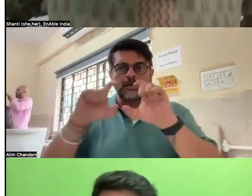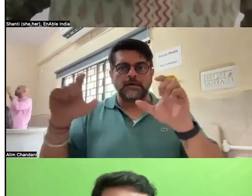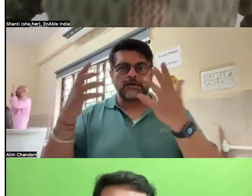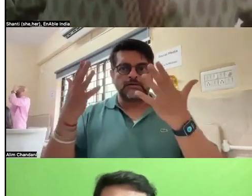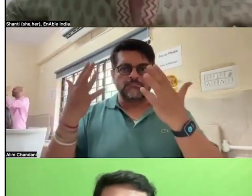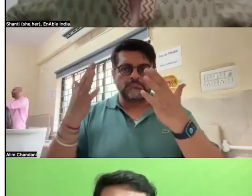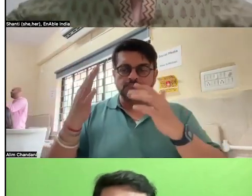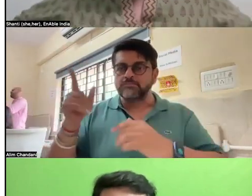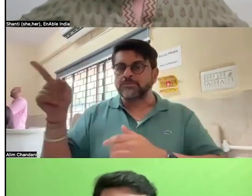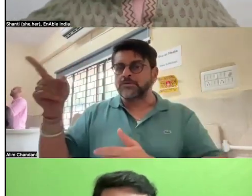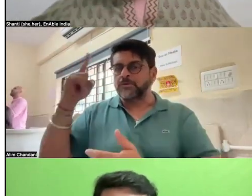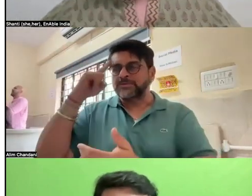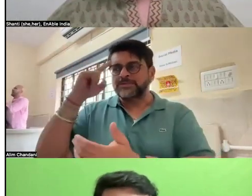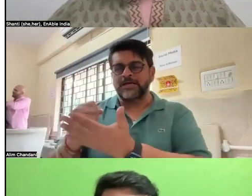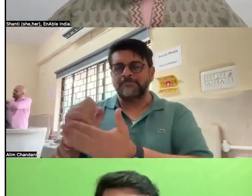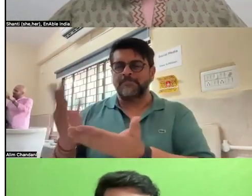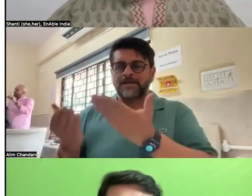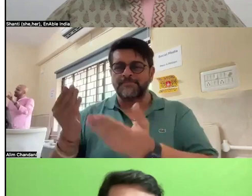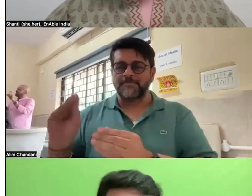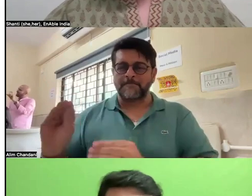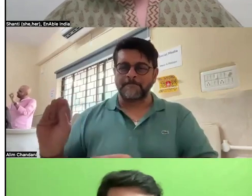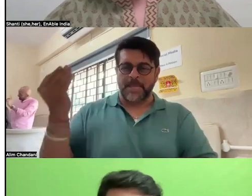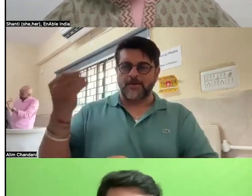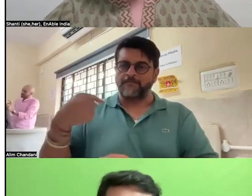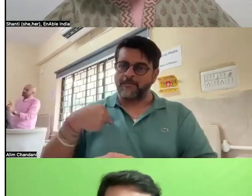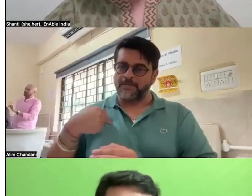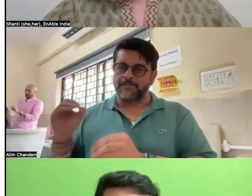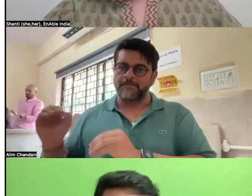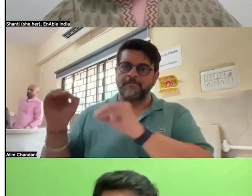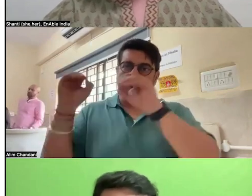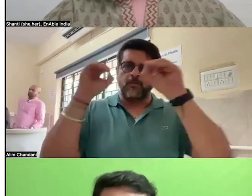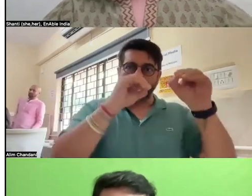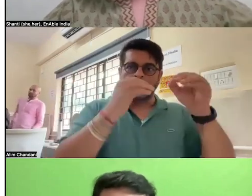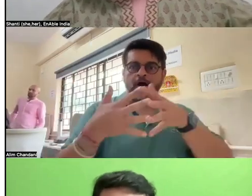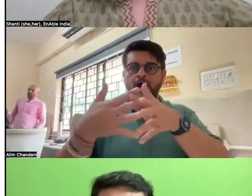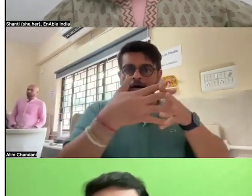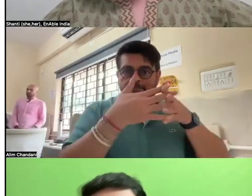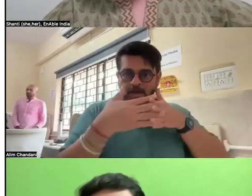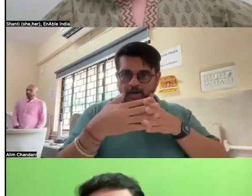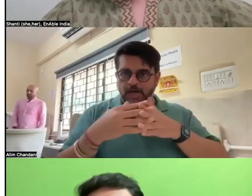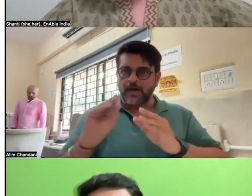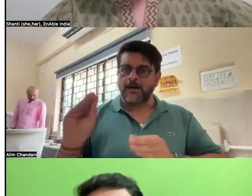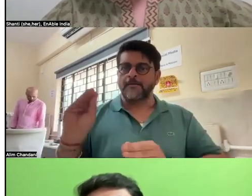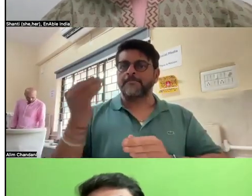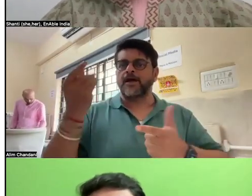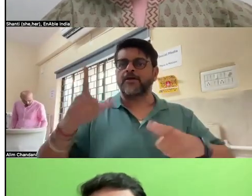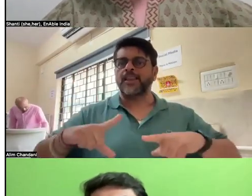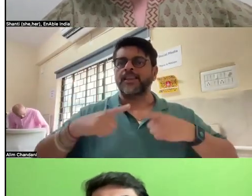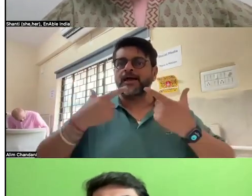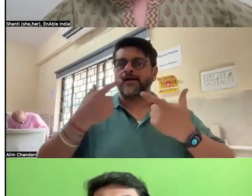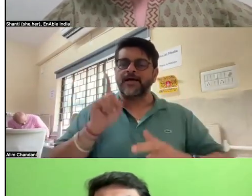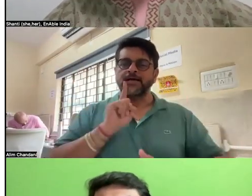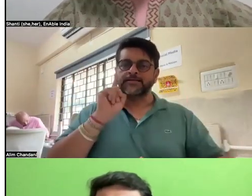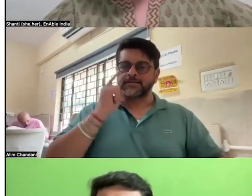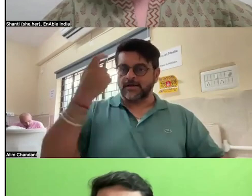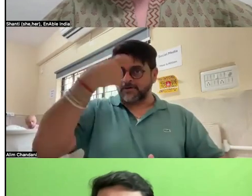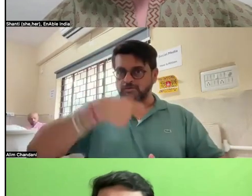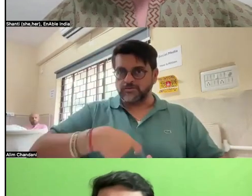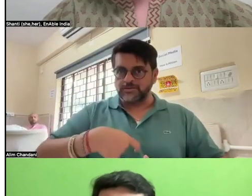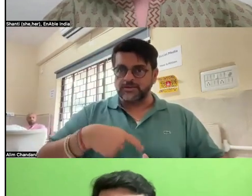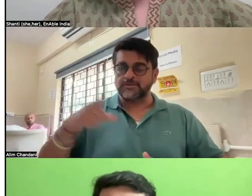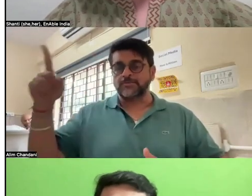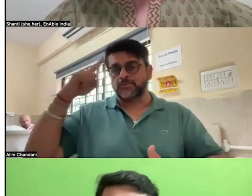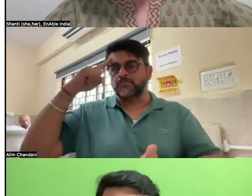for the deaf was very at a very nascent stage, and nobody was aware of all these things. So they decided that it's best that I